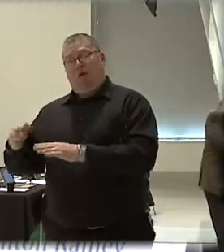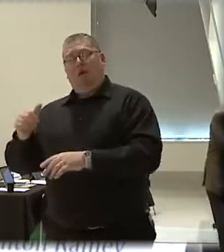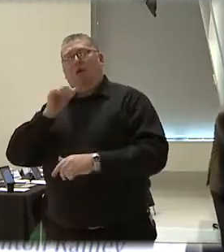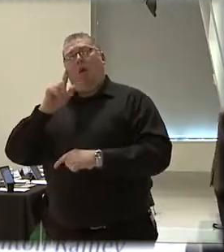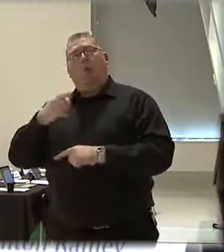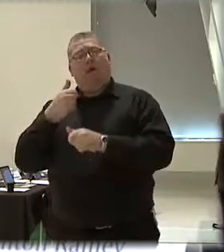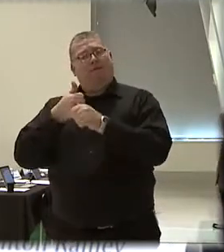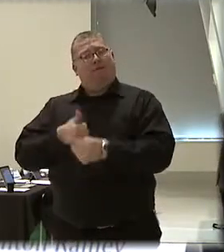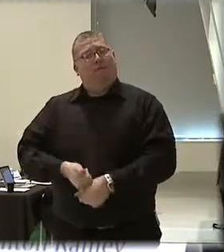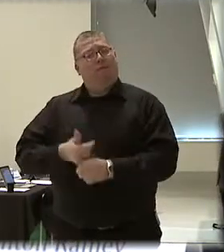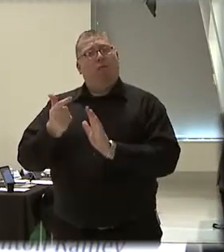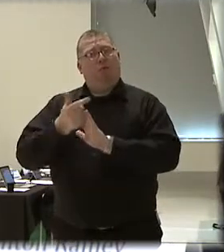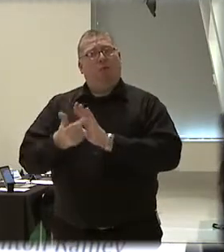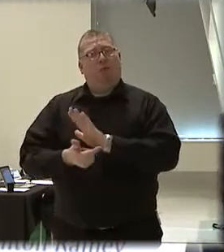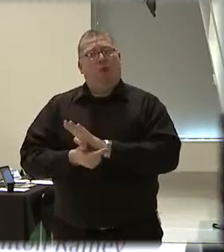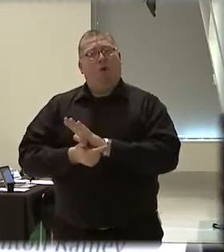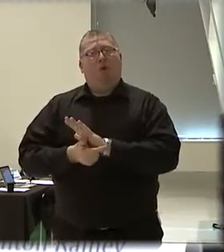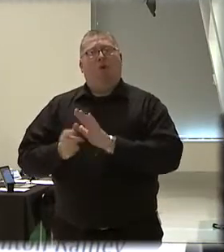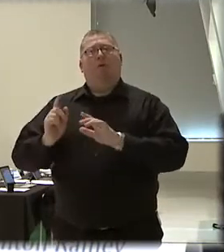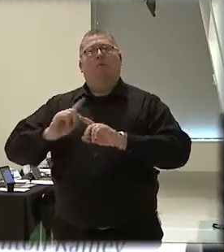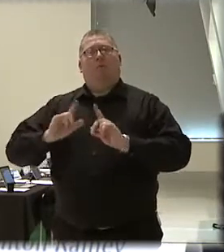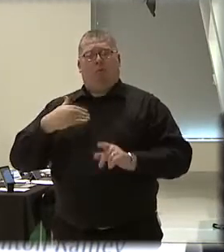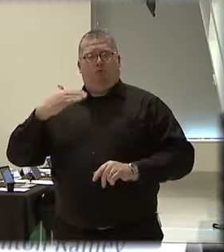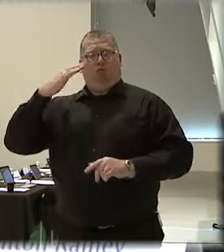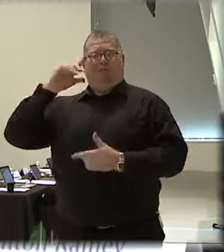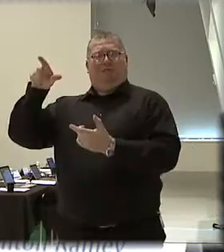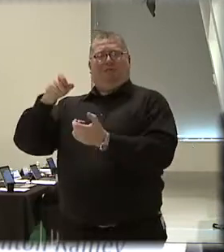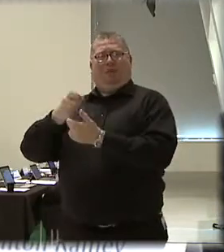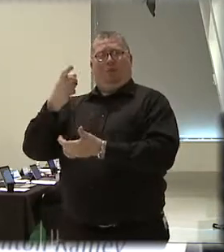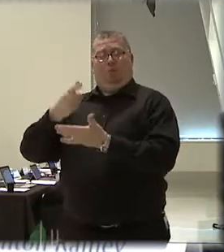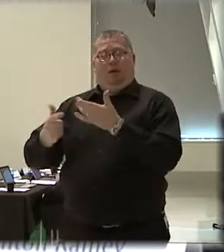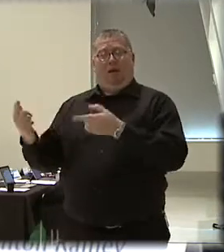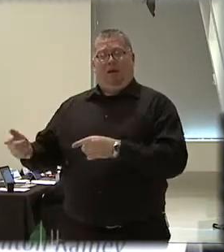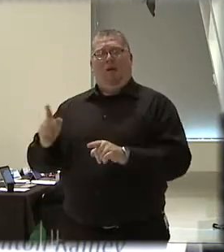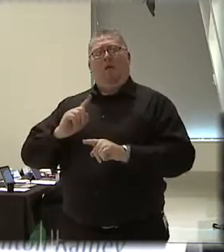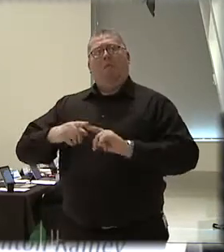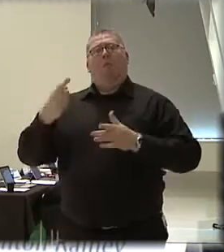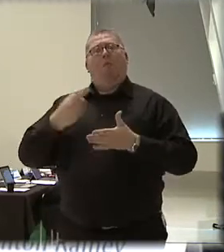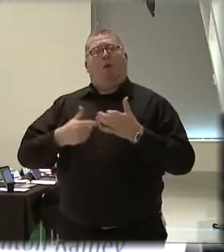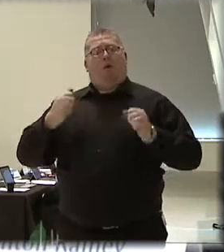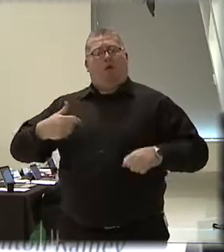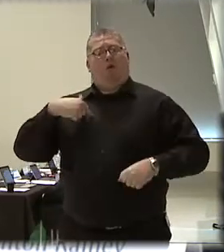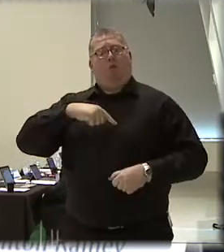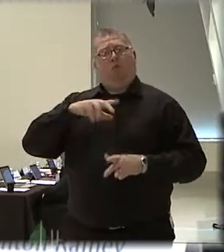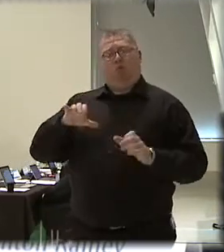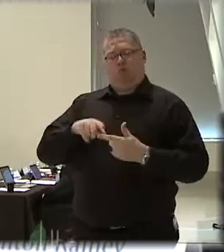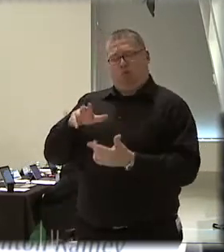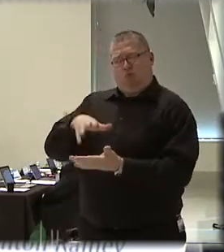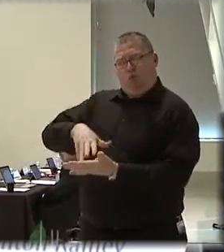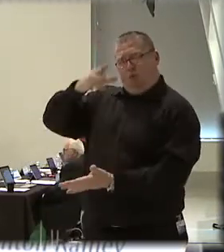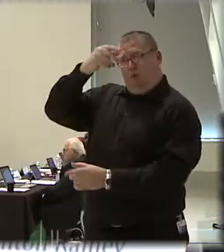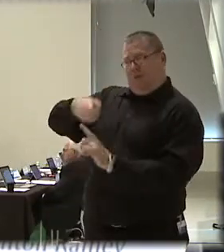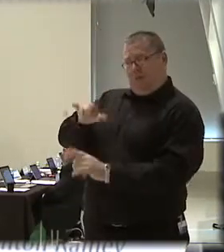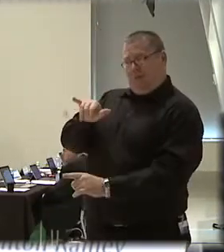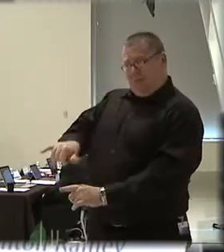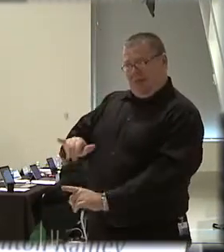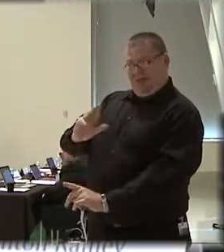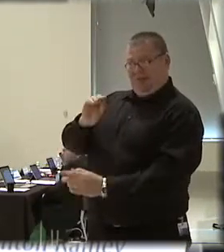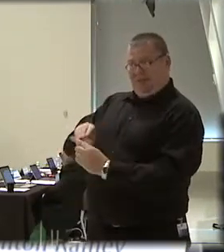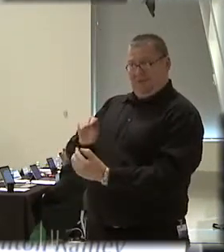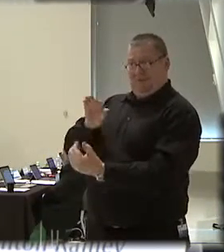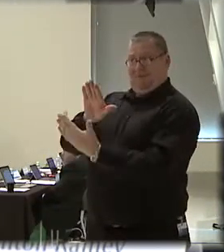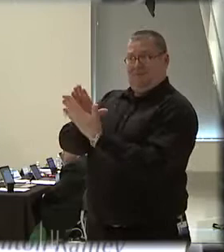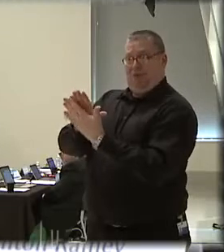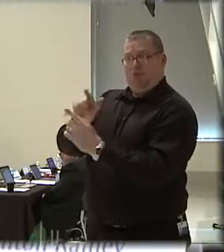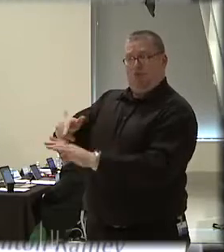law and that we know exactly what took place, but what can we do to learn from that experience to improve, even if